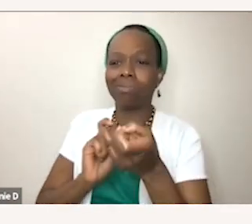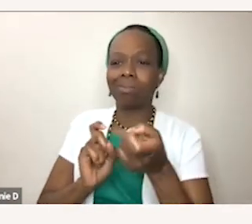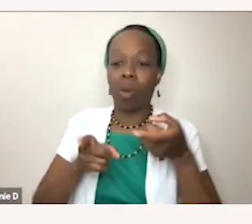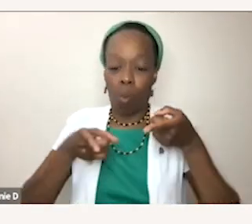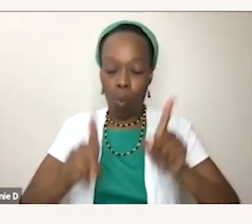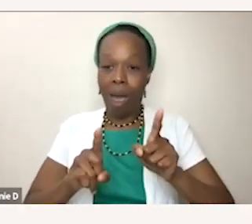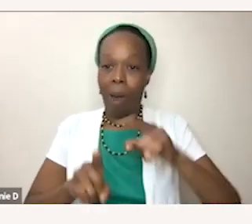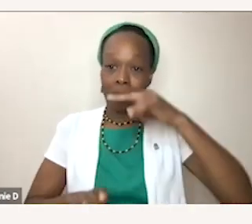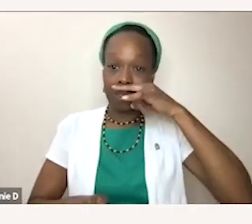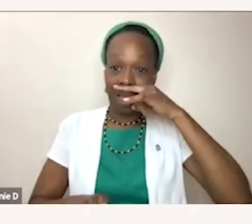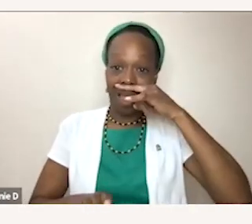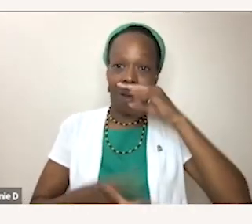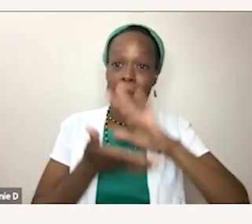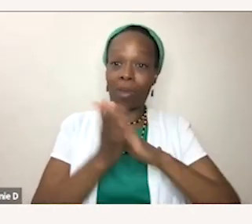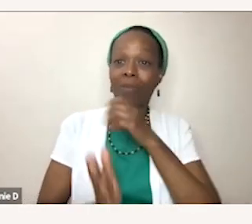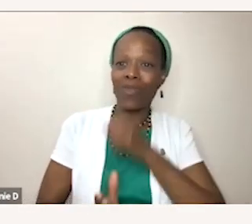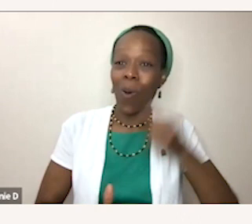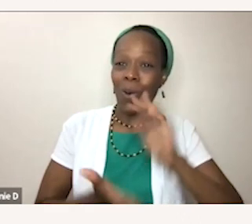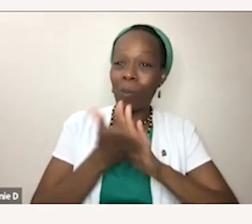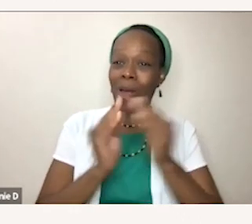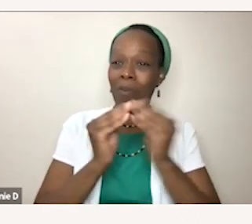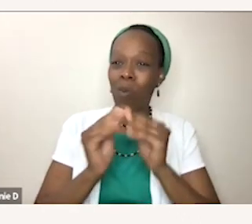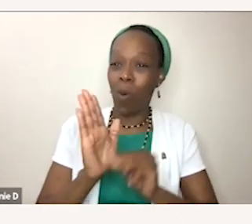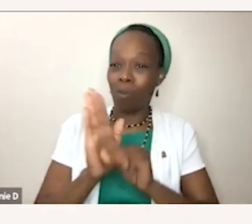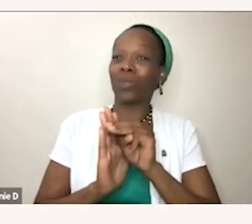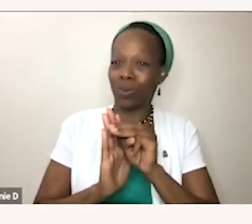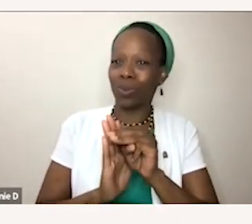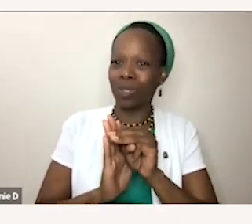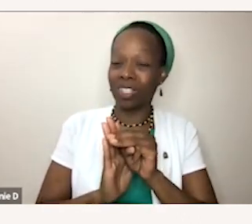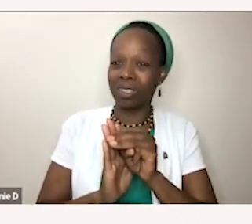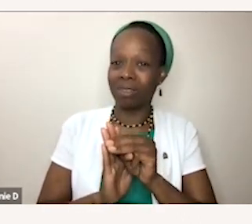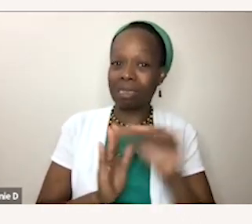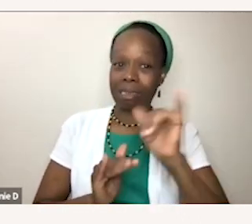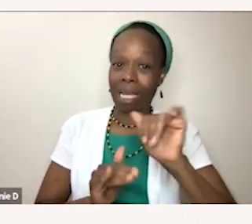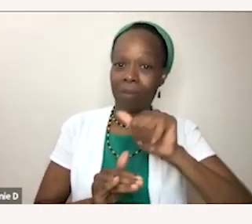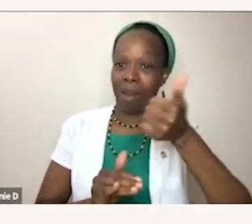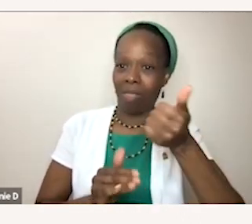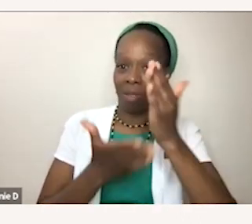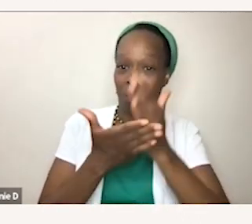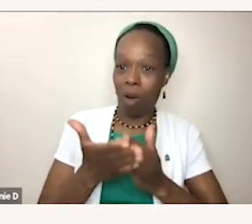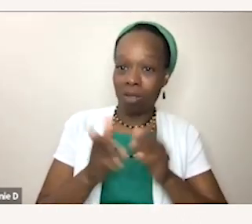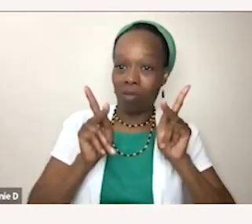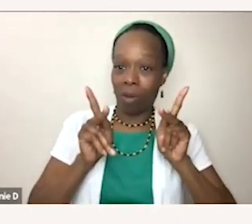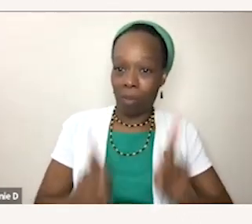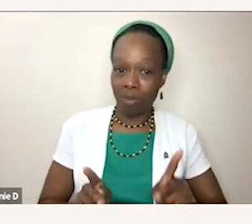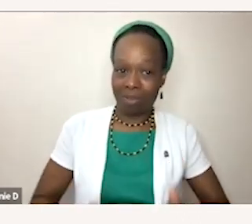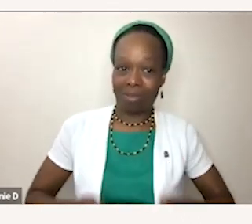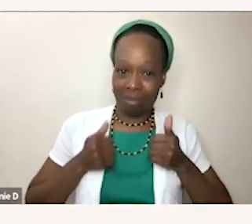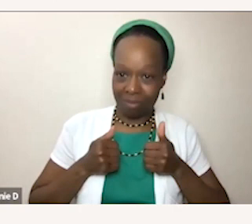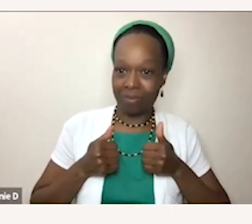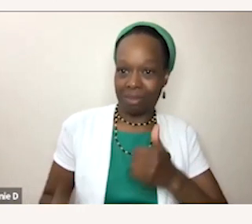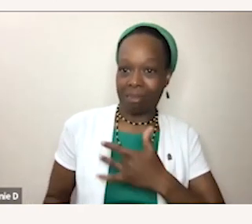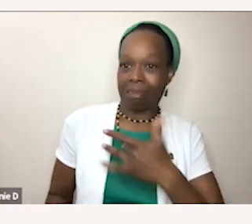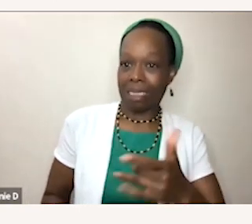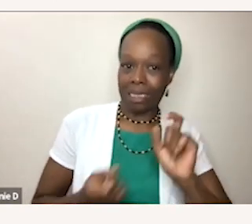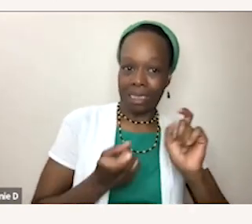and matures. Just like in many other areas of a person's life, how we see ourselves